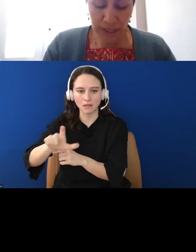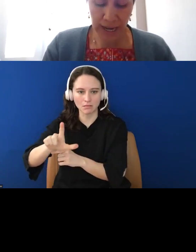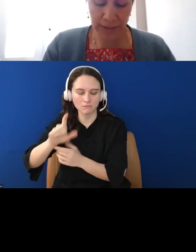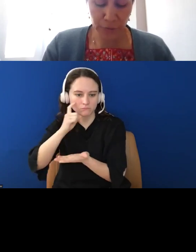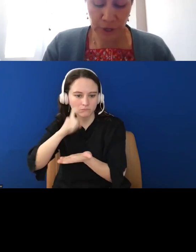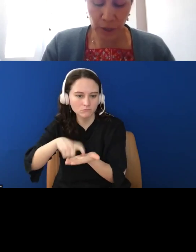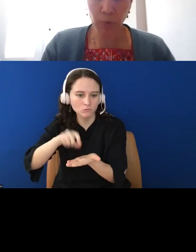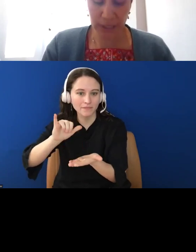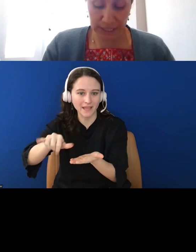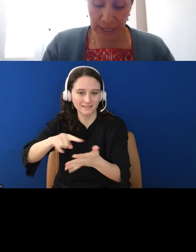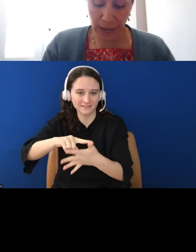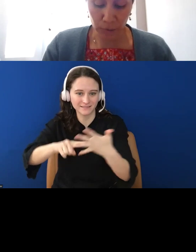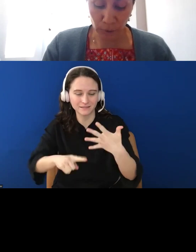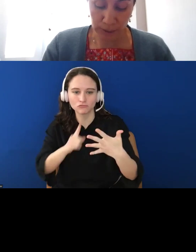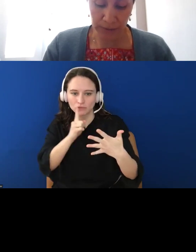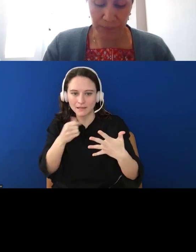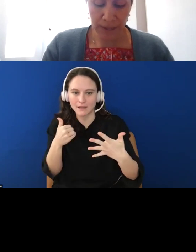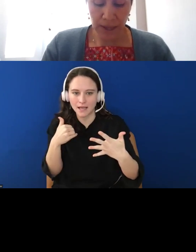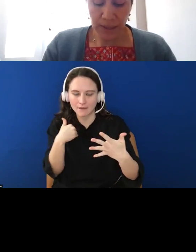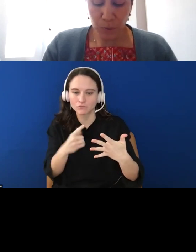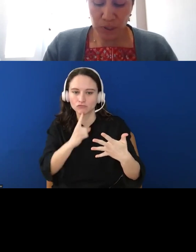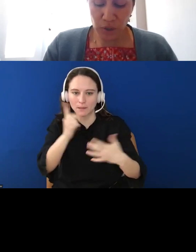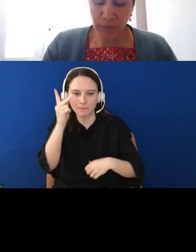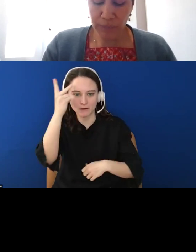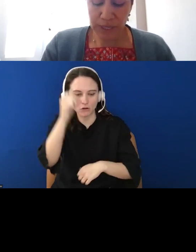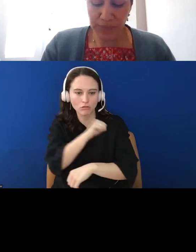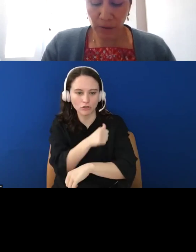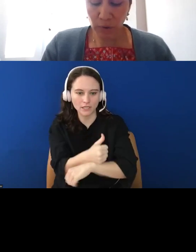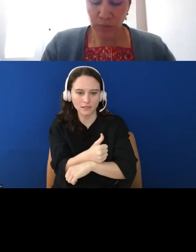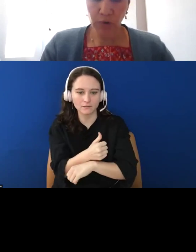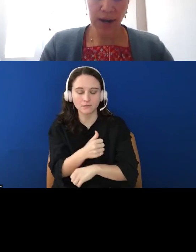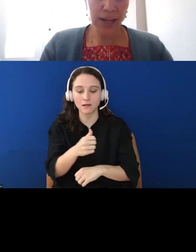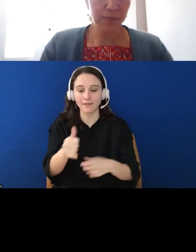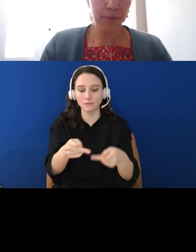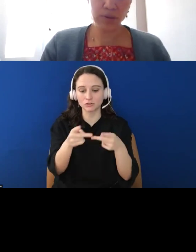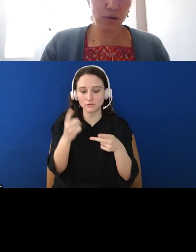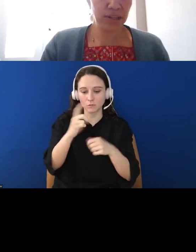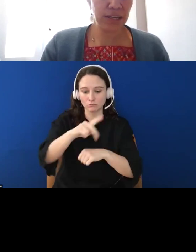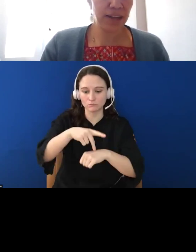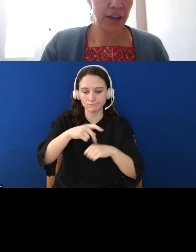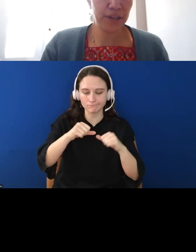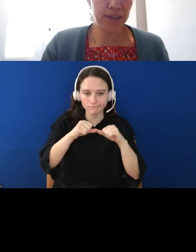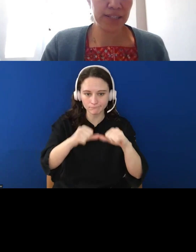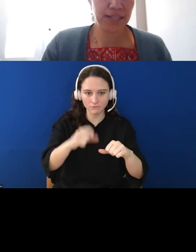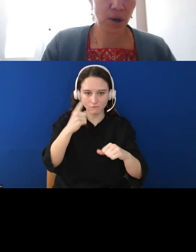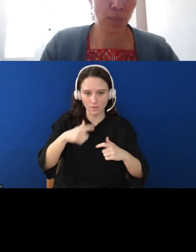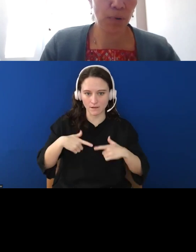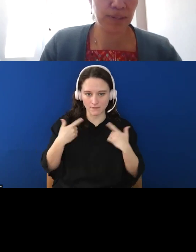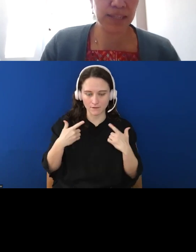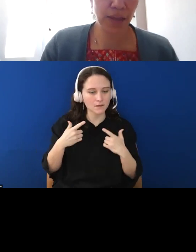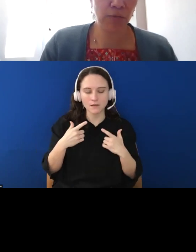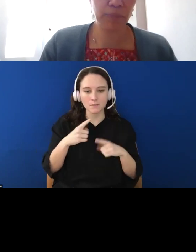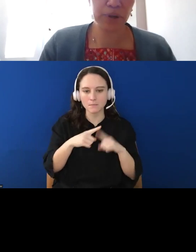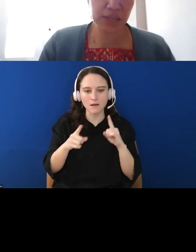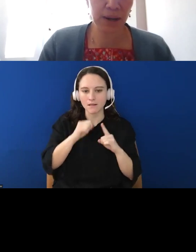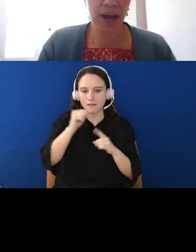that truly had real political authority. The position of a principal was for life, but not inherited, since upon